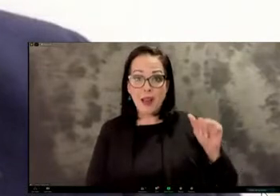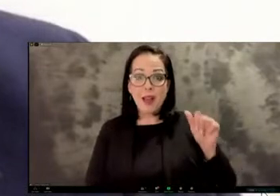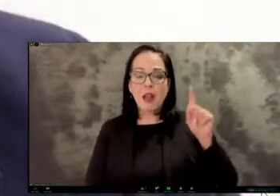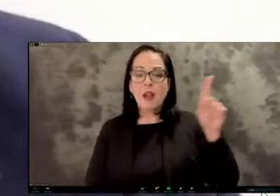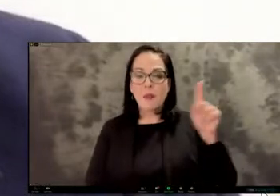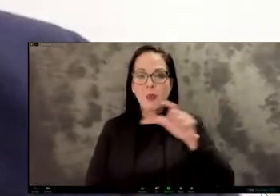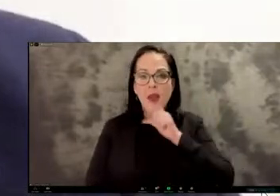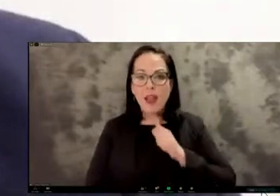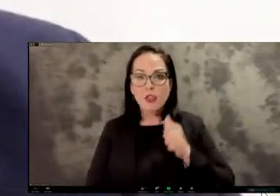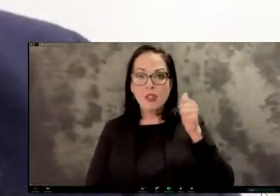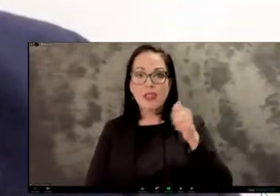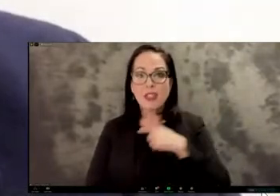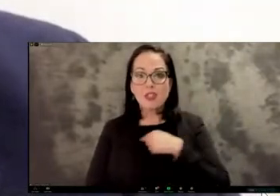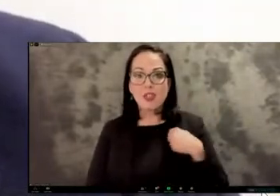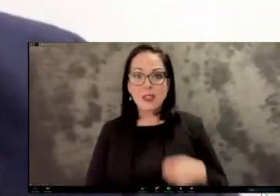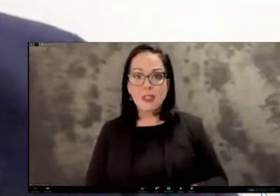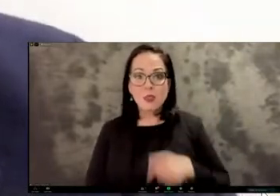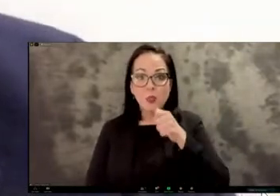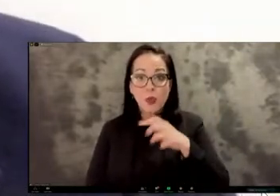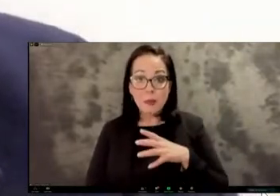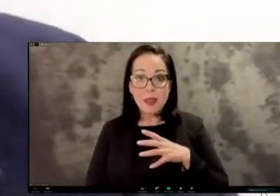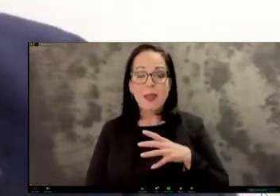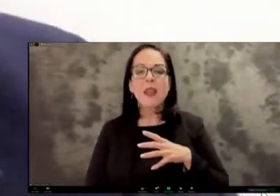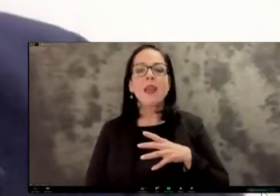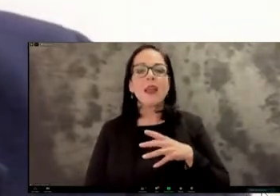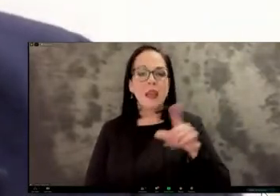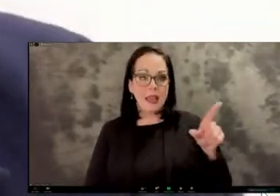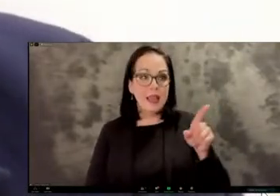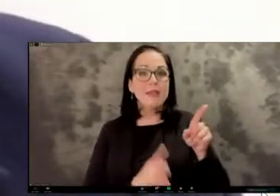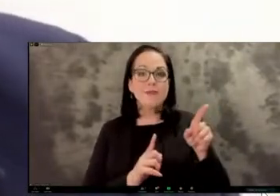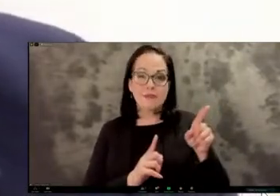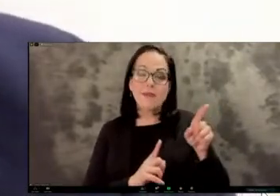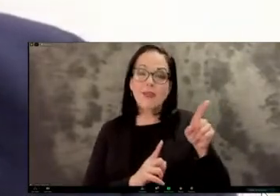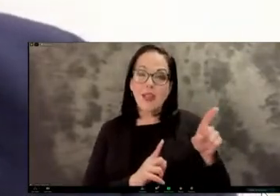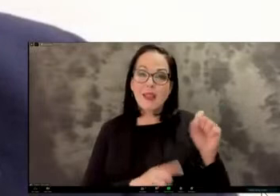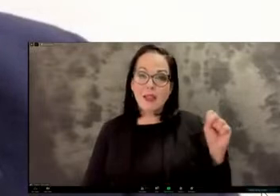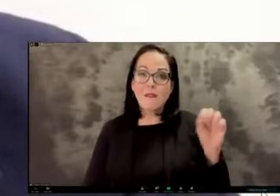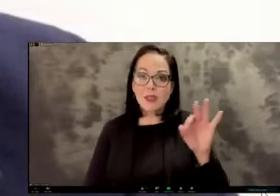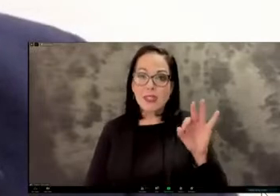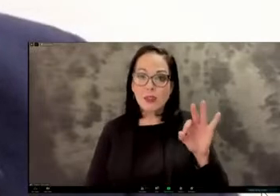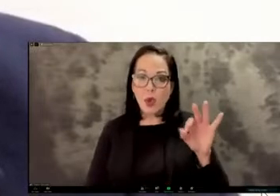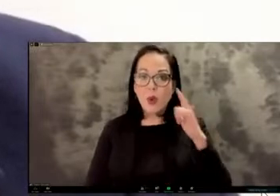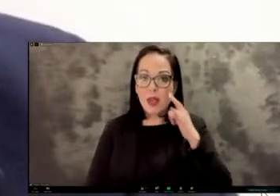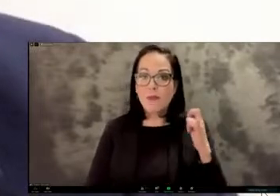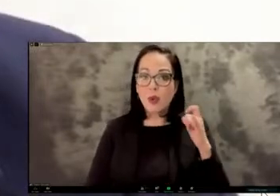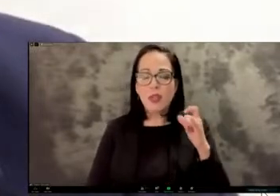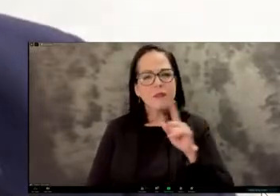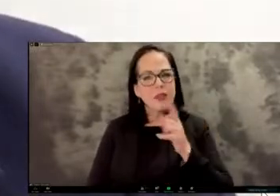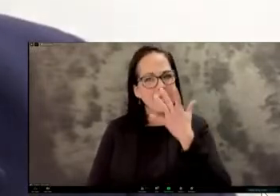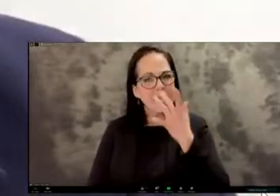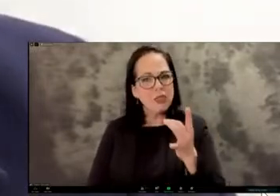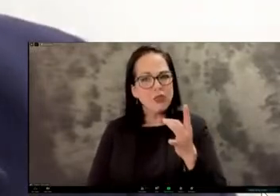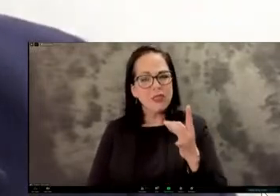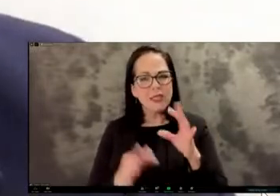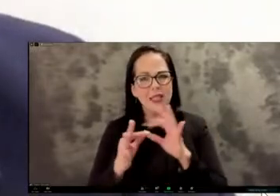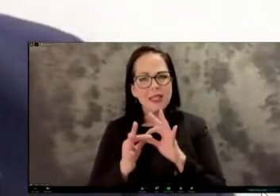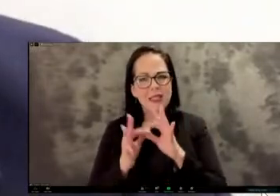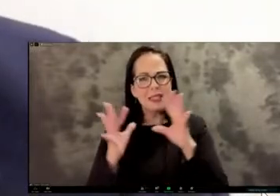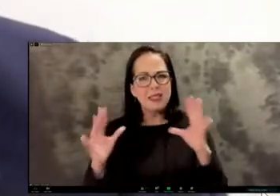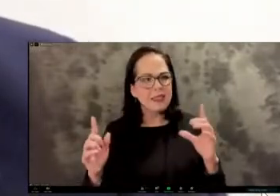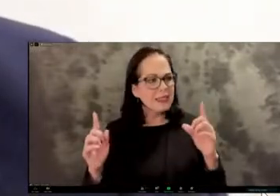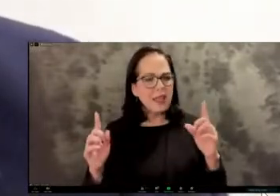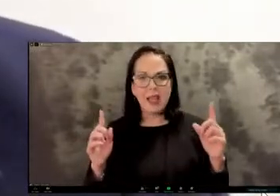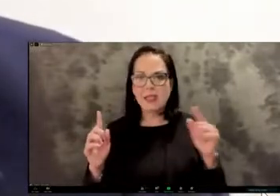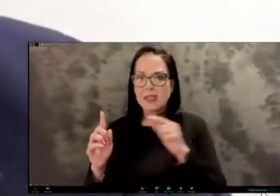Chinese women in San Francisco. So there's a very interesting disconnect with regards to the phenomenon of